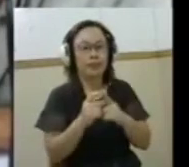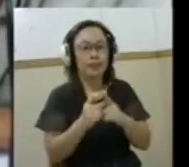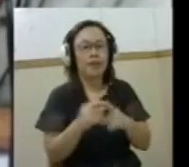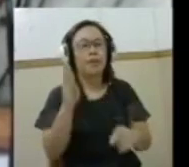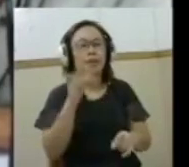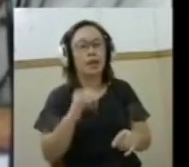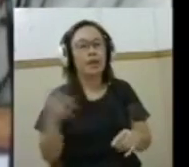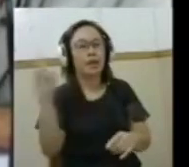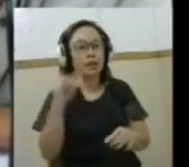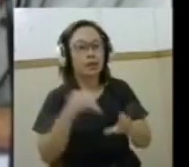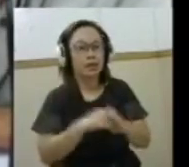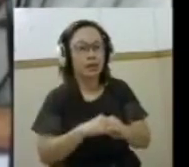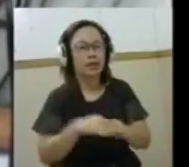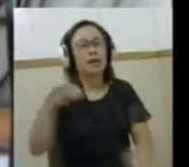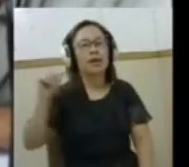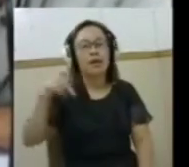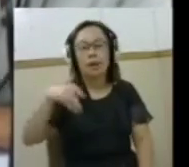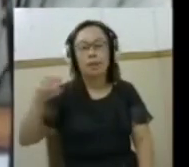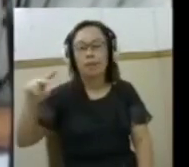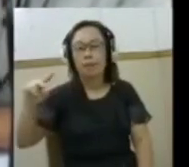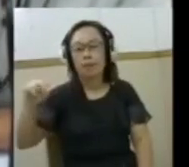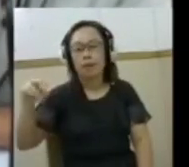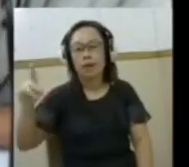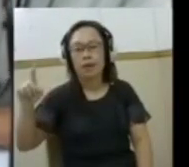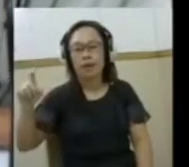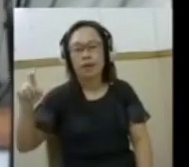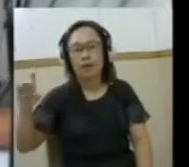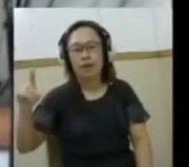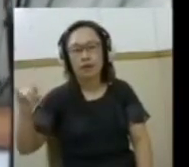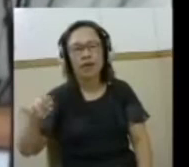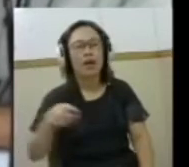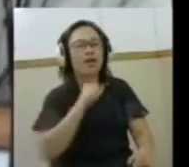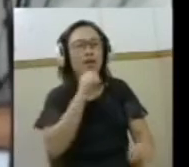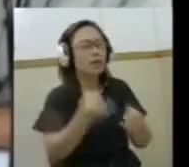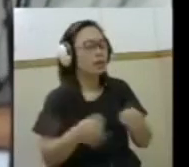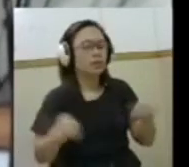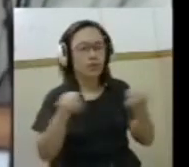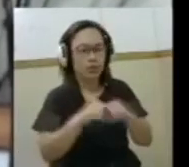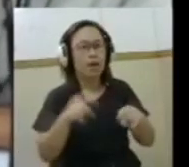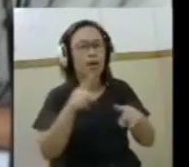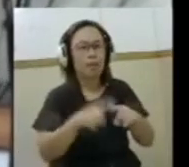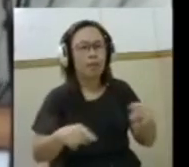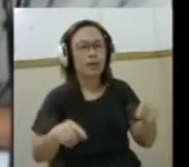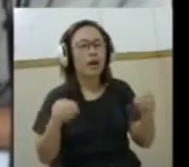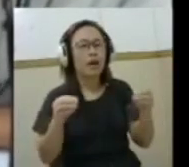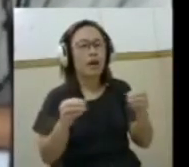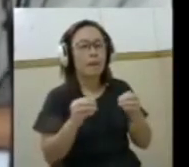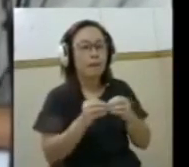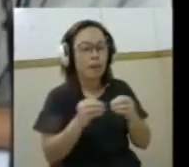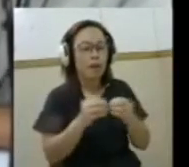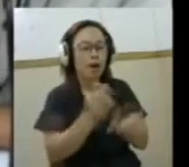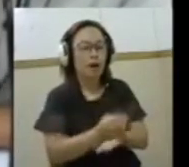in research is the appendix. This is not an essential part but which may be helpful in providing a